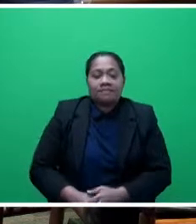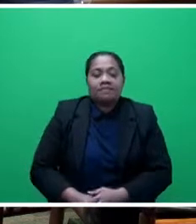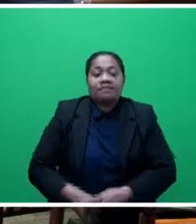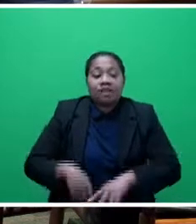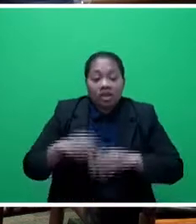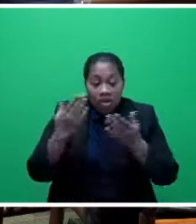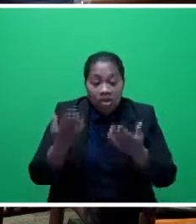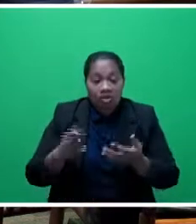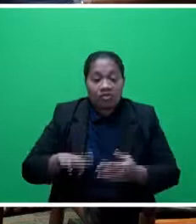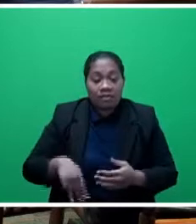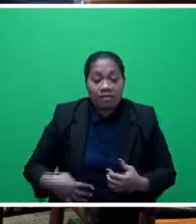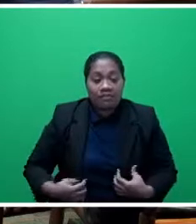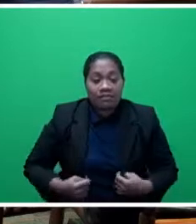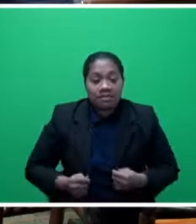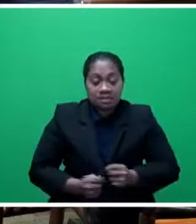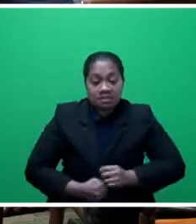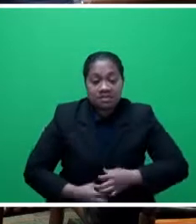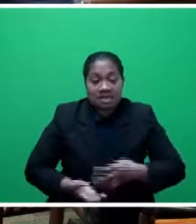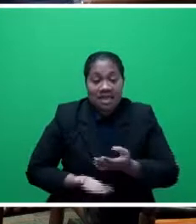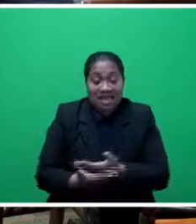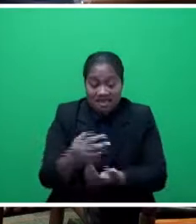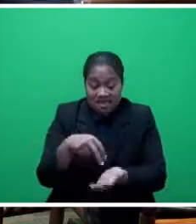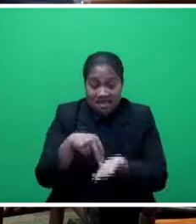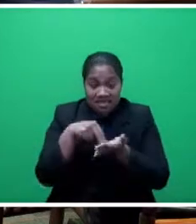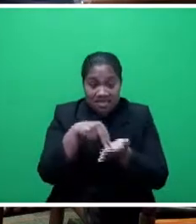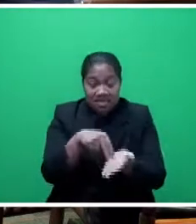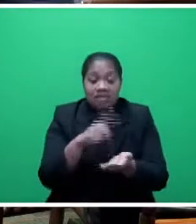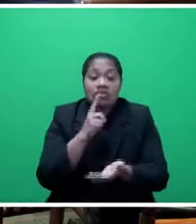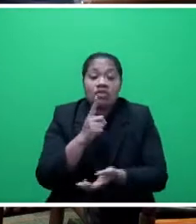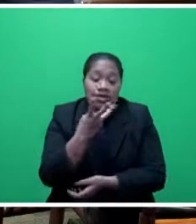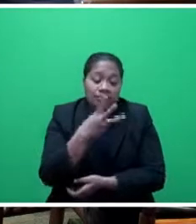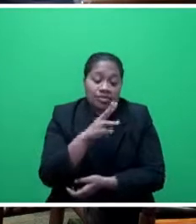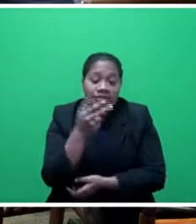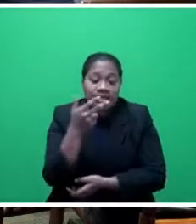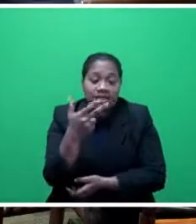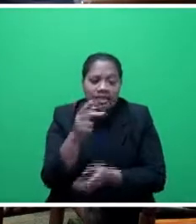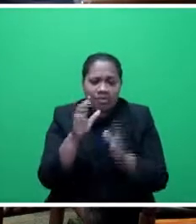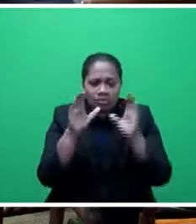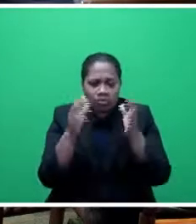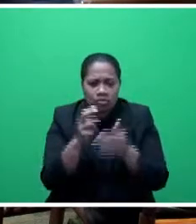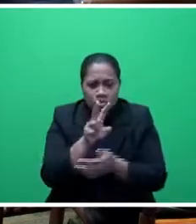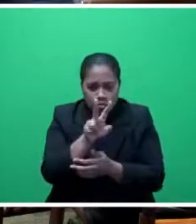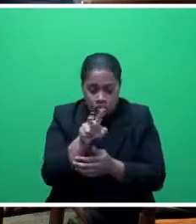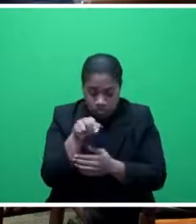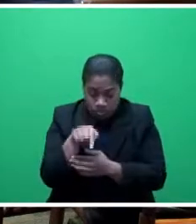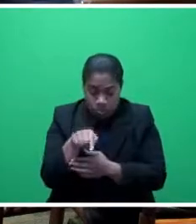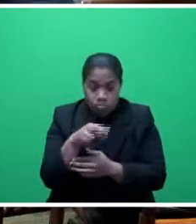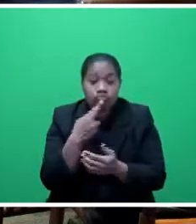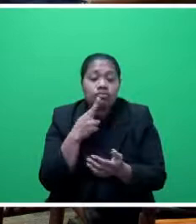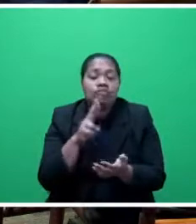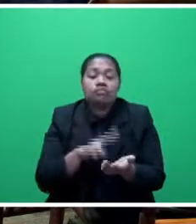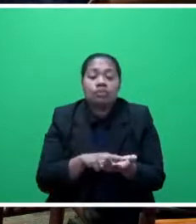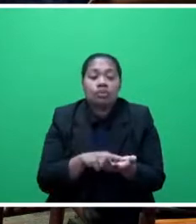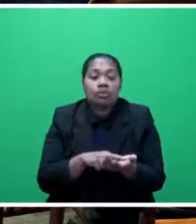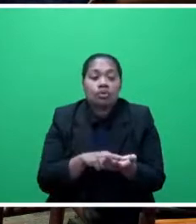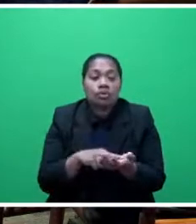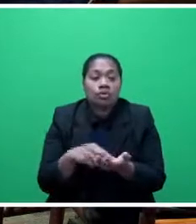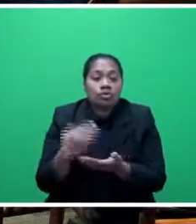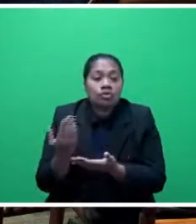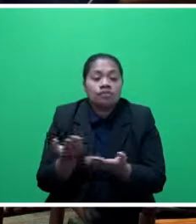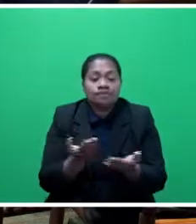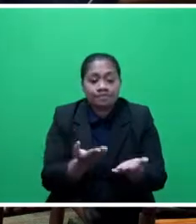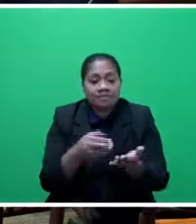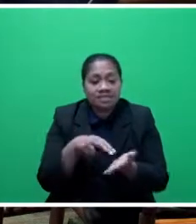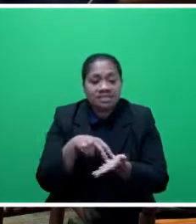Honourable members, under Standing Order 38, Clause 2, I refer the following reports to the Standing